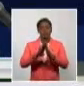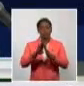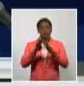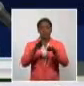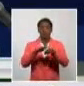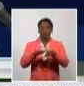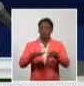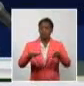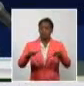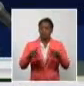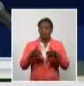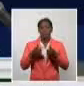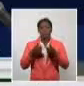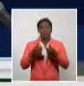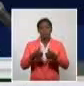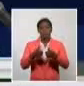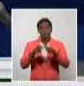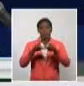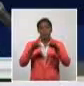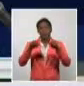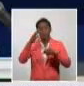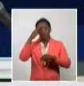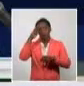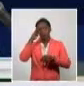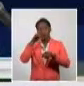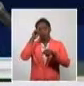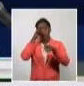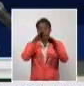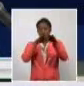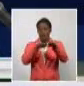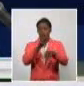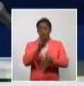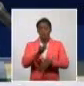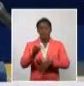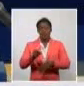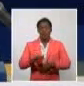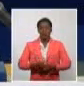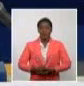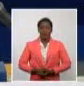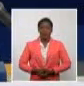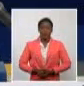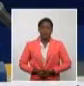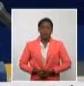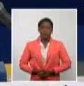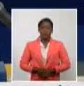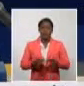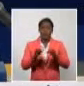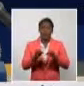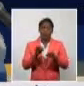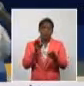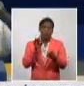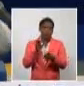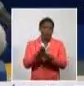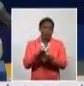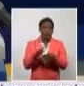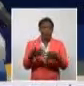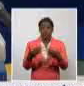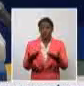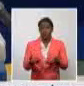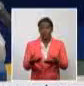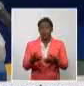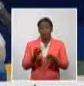913 patients admitted to our hospitals. This is also the lowest figure we have had over the last